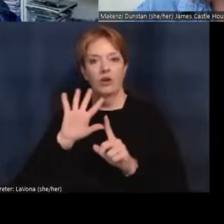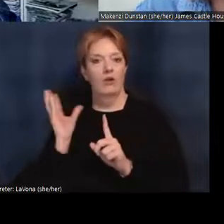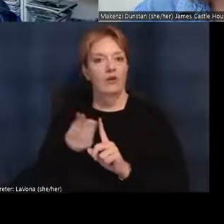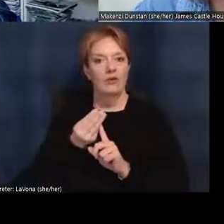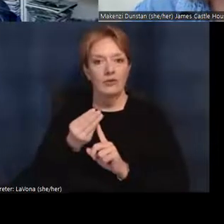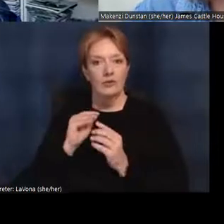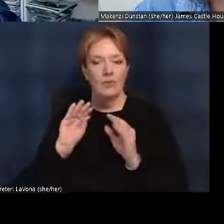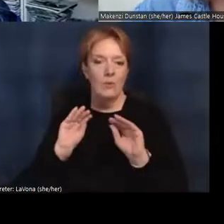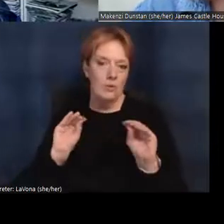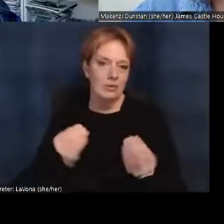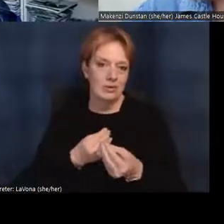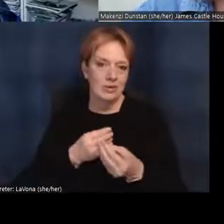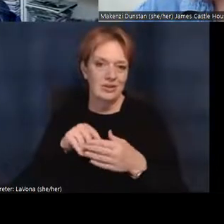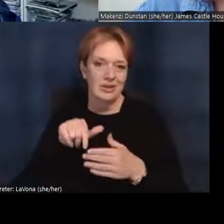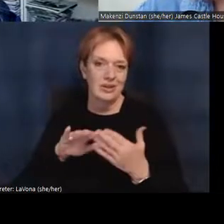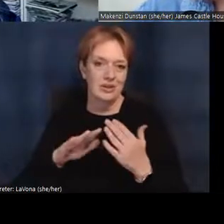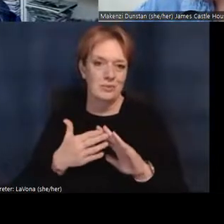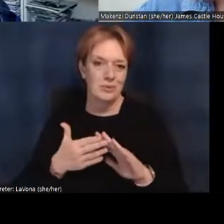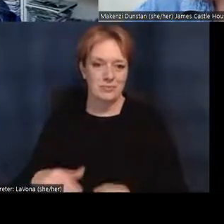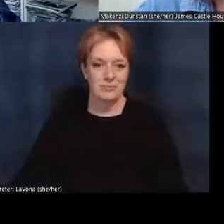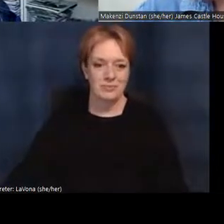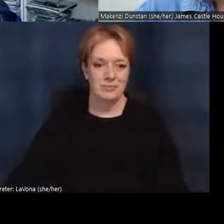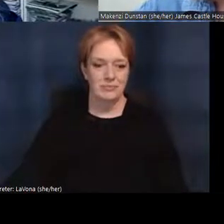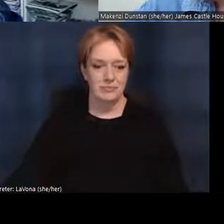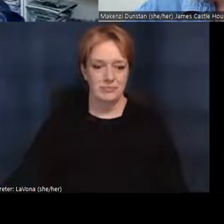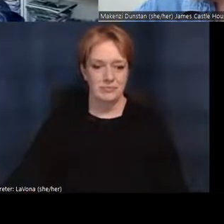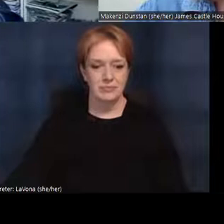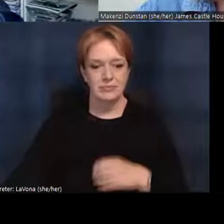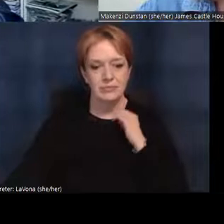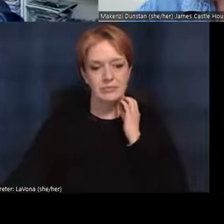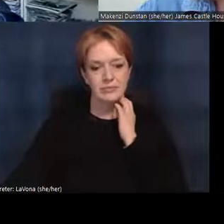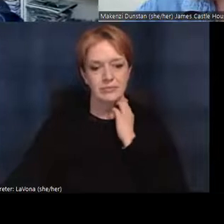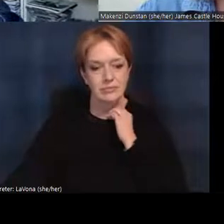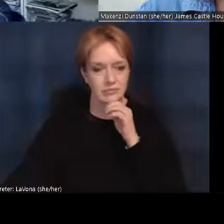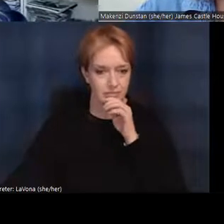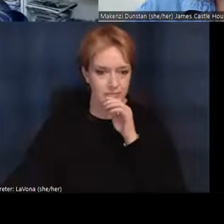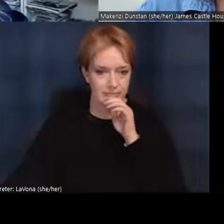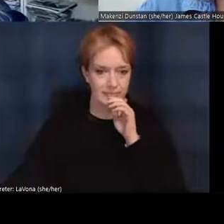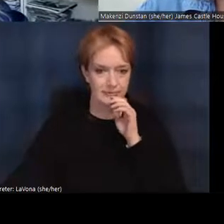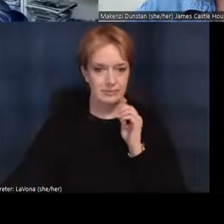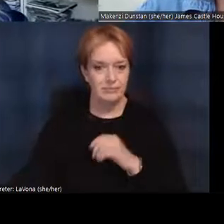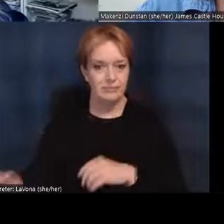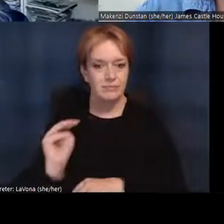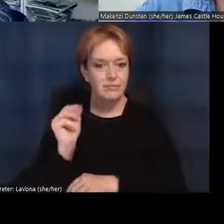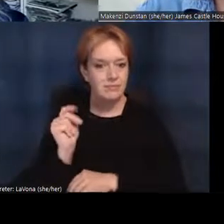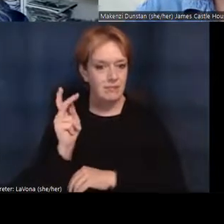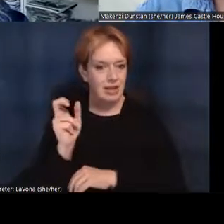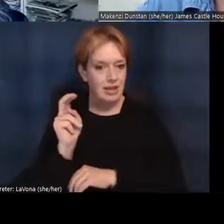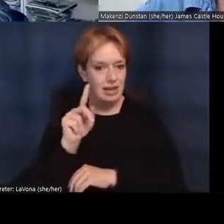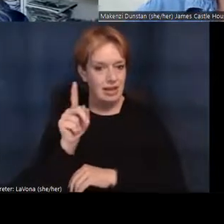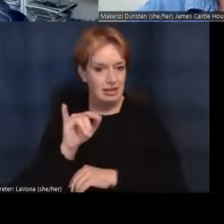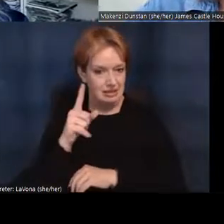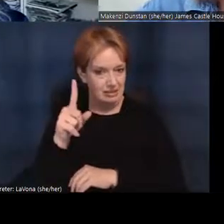our community. Fabulous. And is it open year round? It is in an